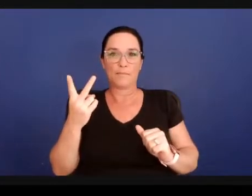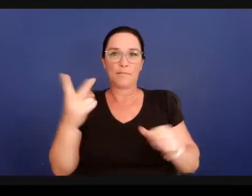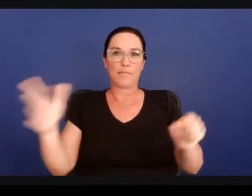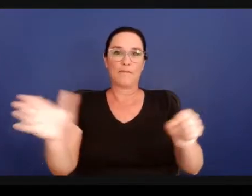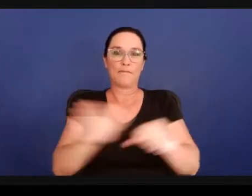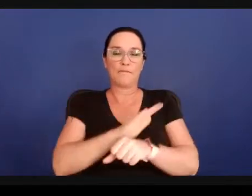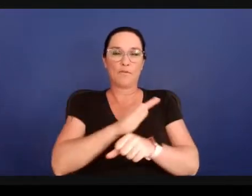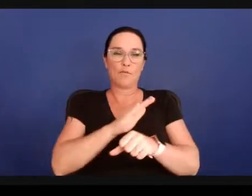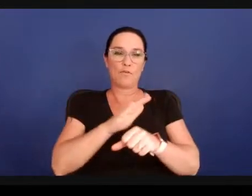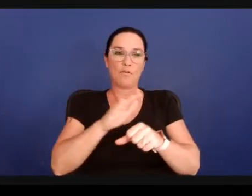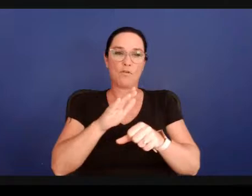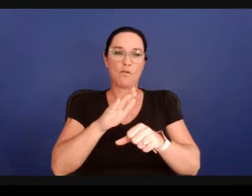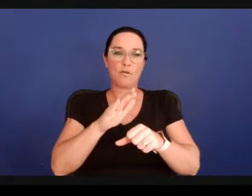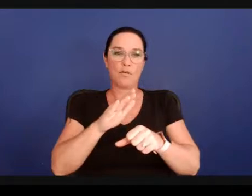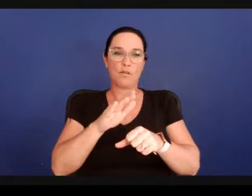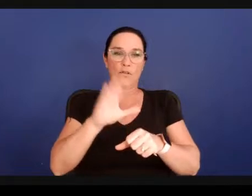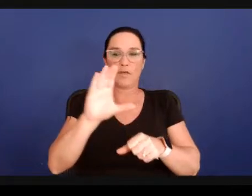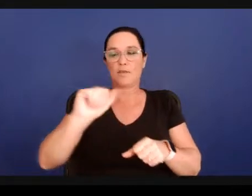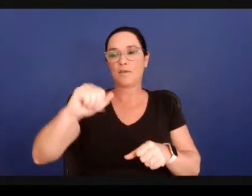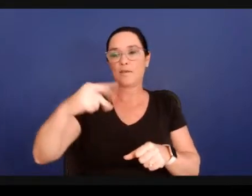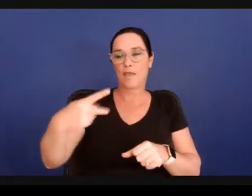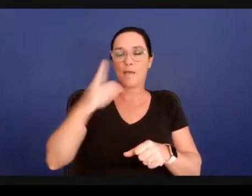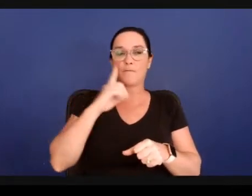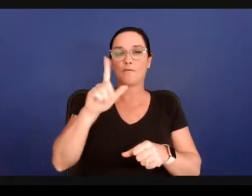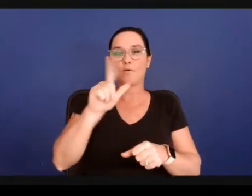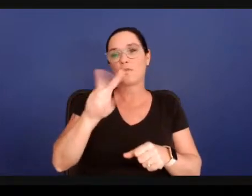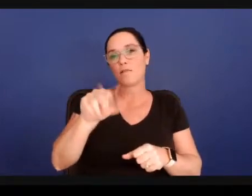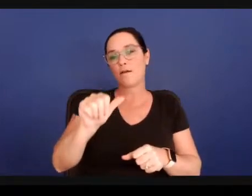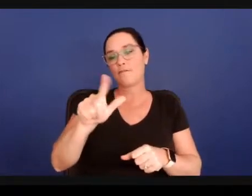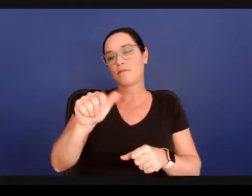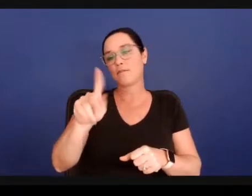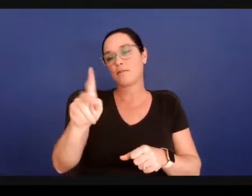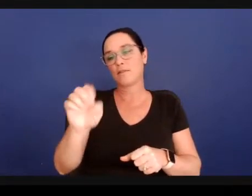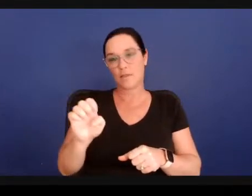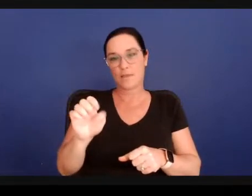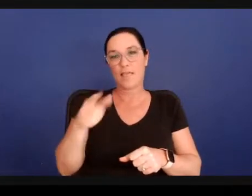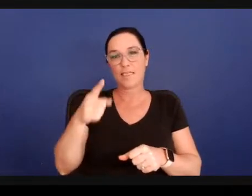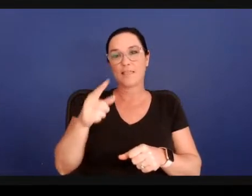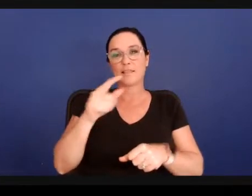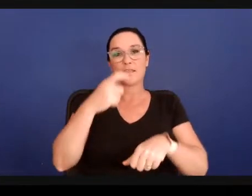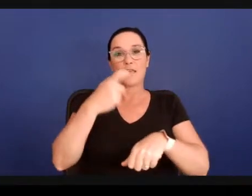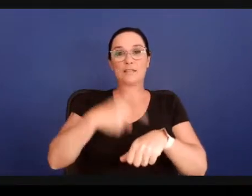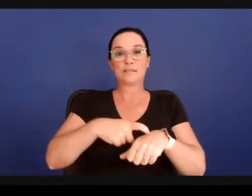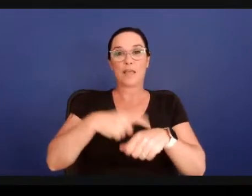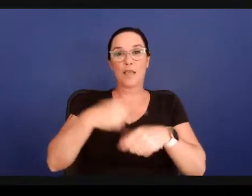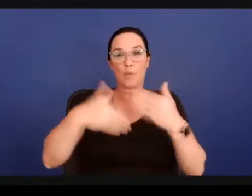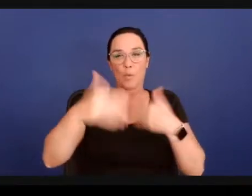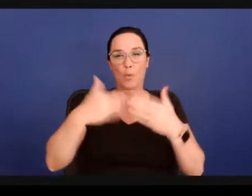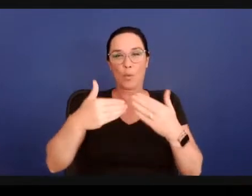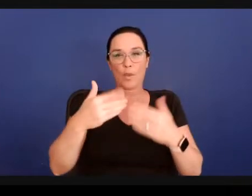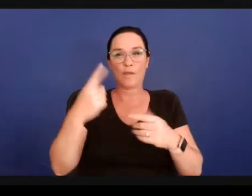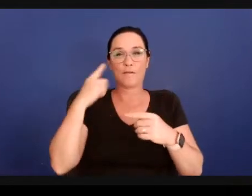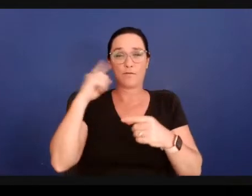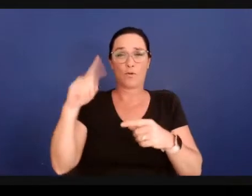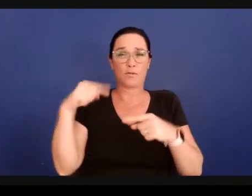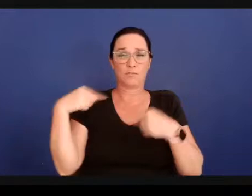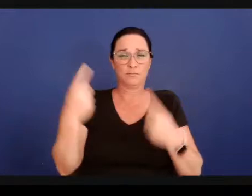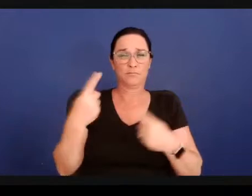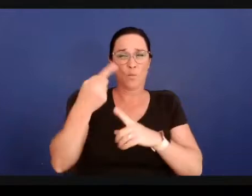full cap of the lava lake. And here's a time lapse for the last month or so since the camera's been